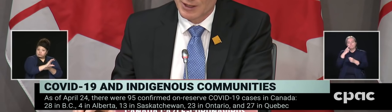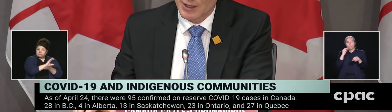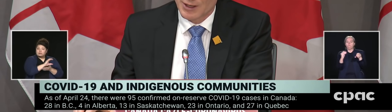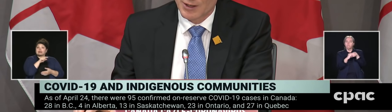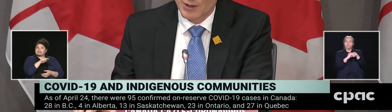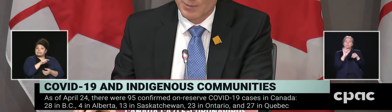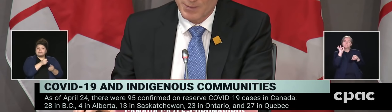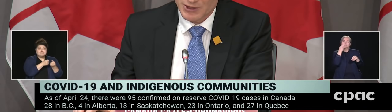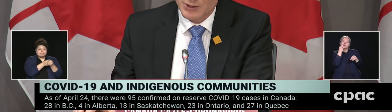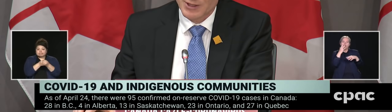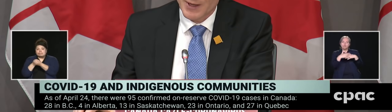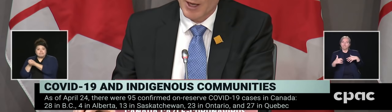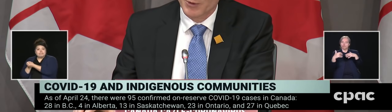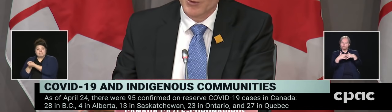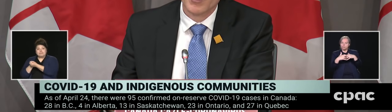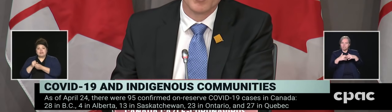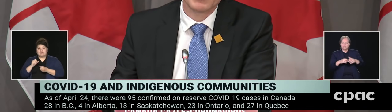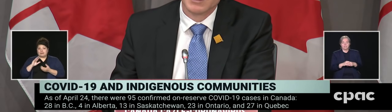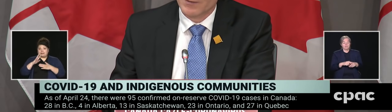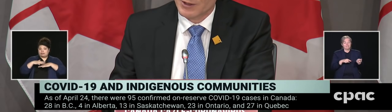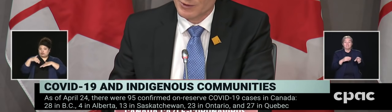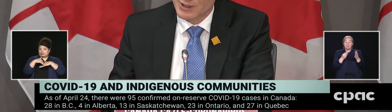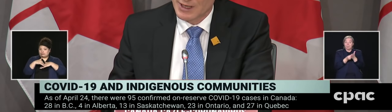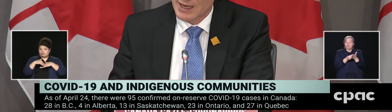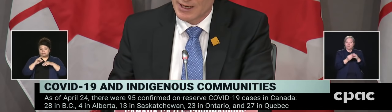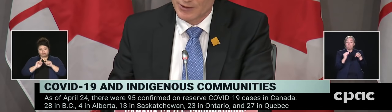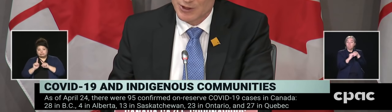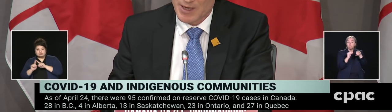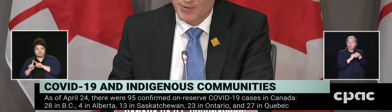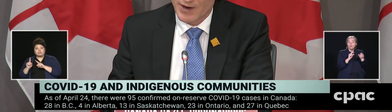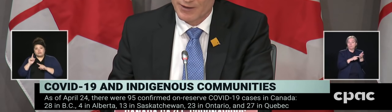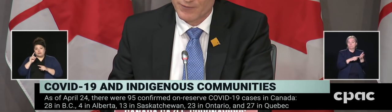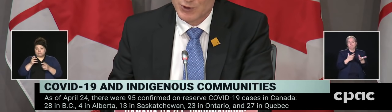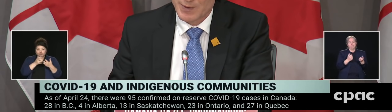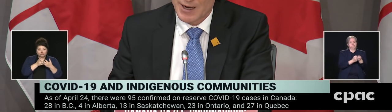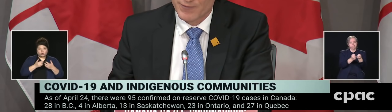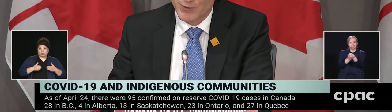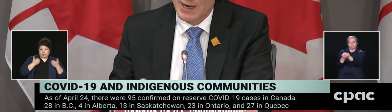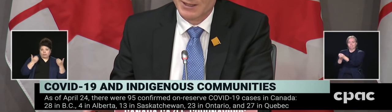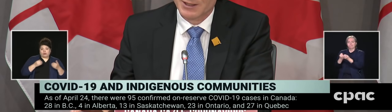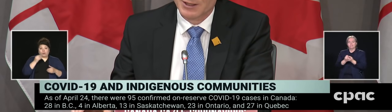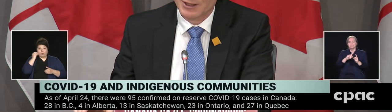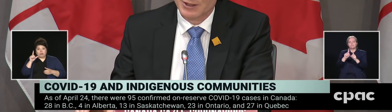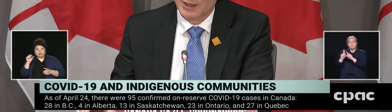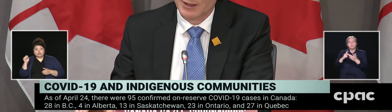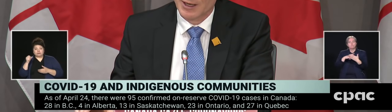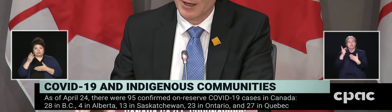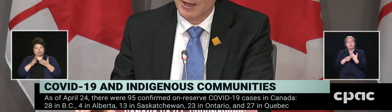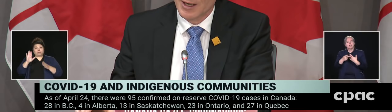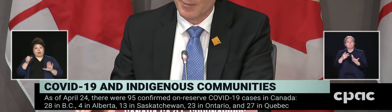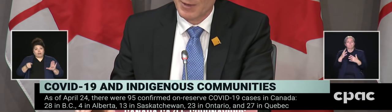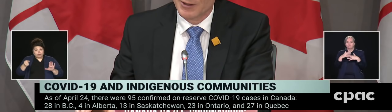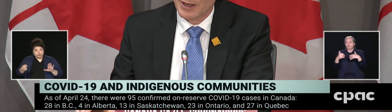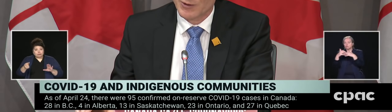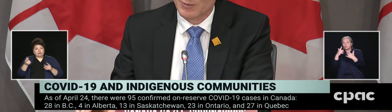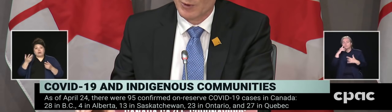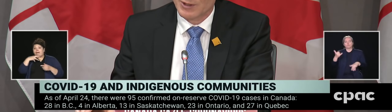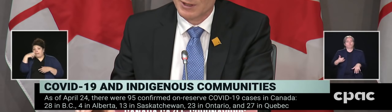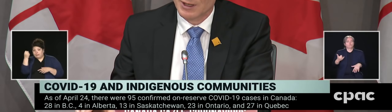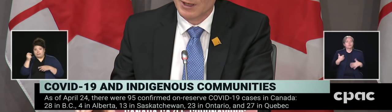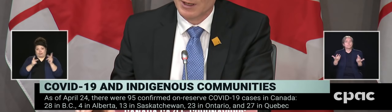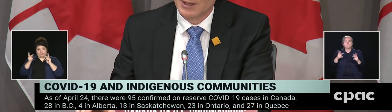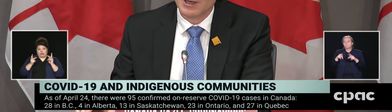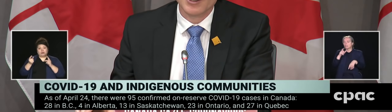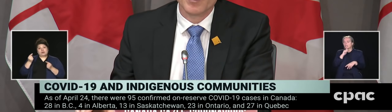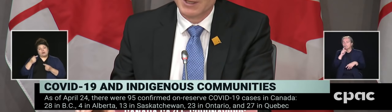Indigenous measures that help youth, homeless individuals, and elders by providing food baskets, childcare, mental health